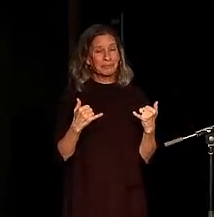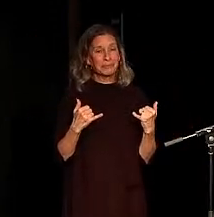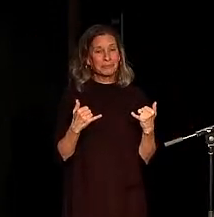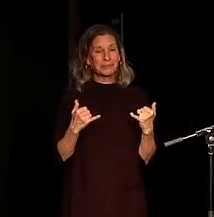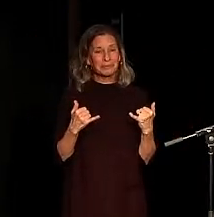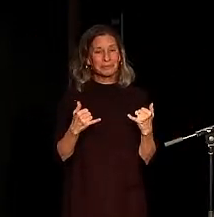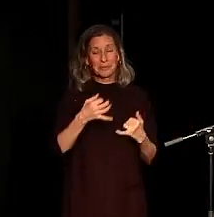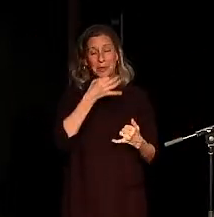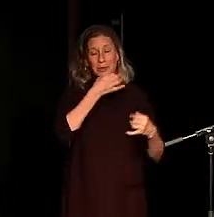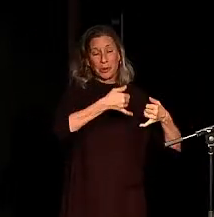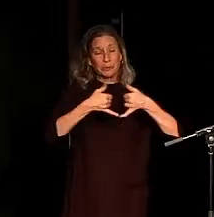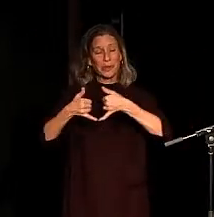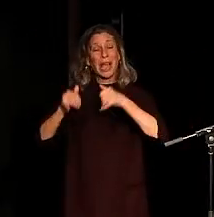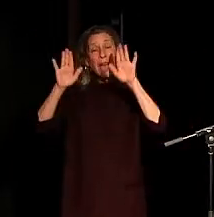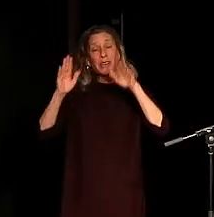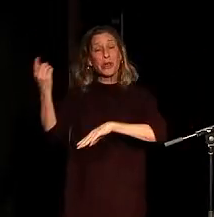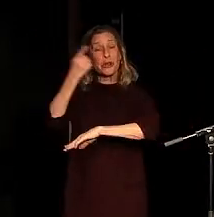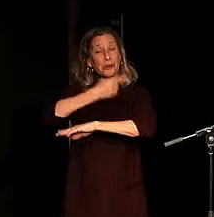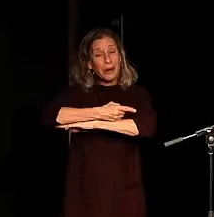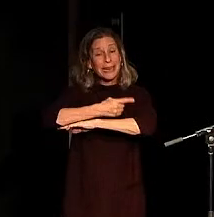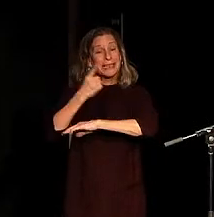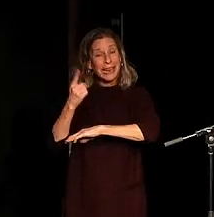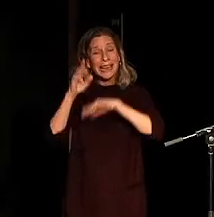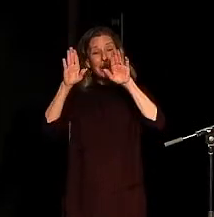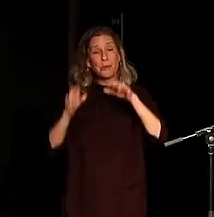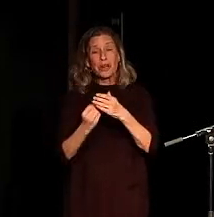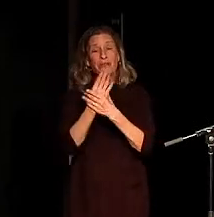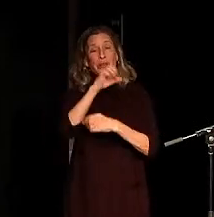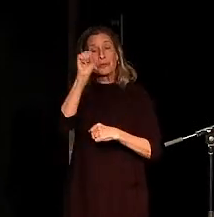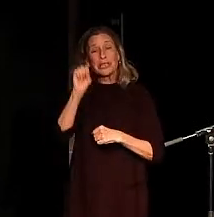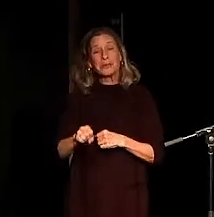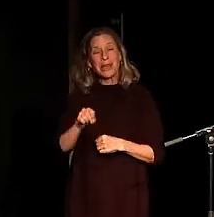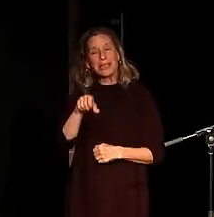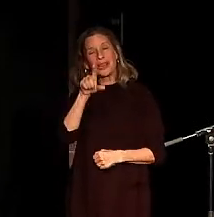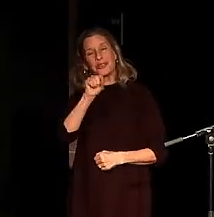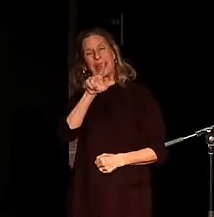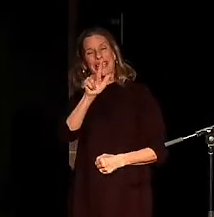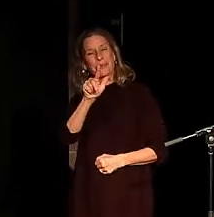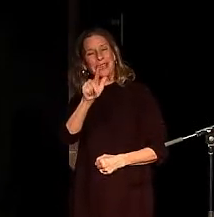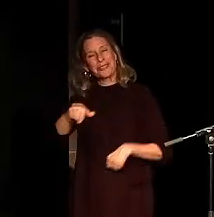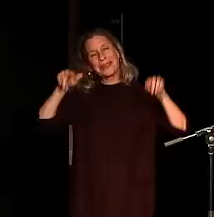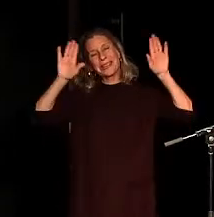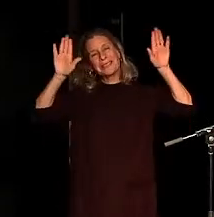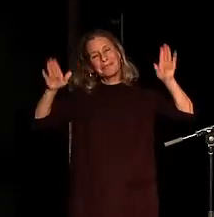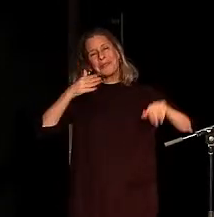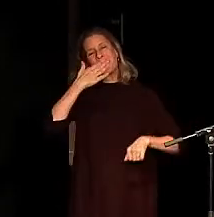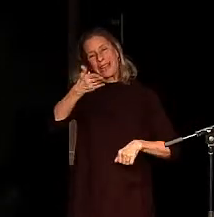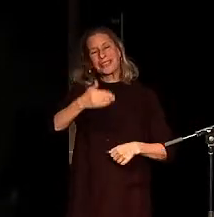Have a great afternoon and a wonderful spring semester 2023. Thank you all.